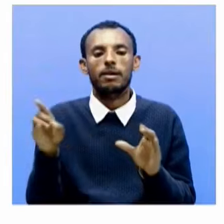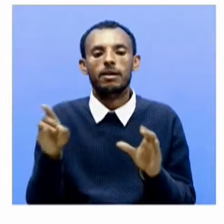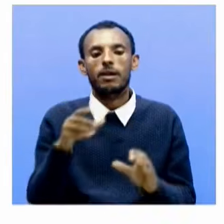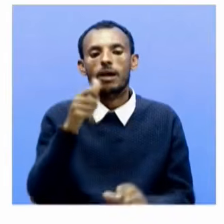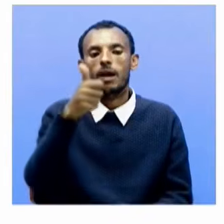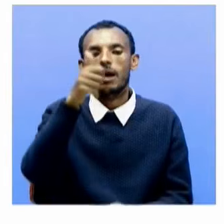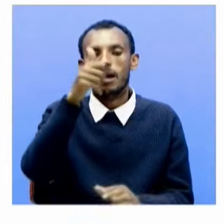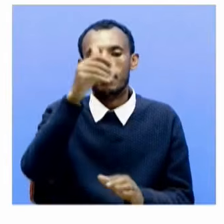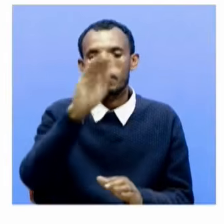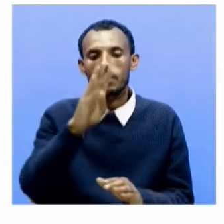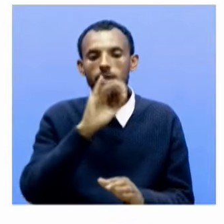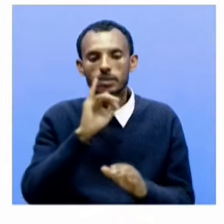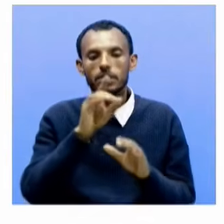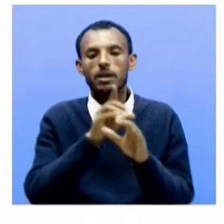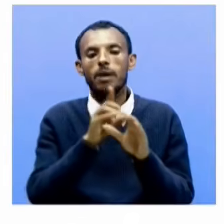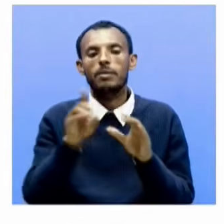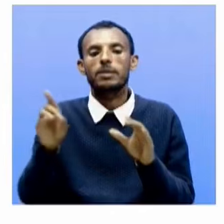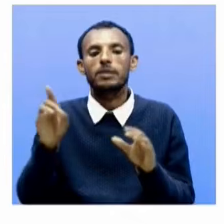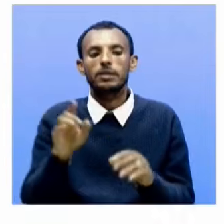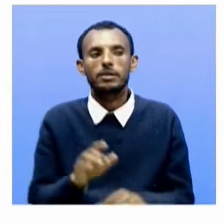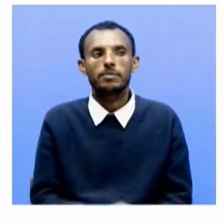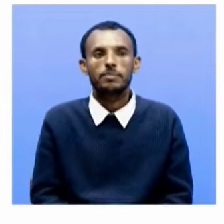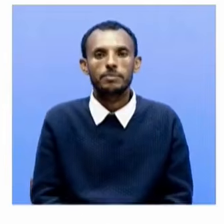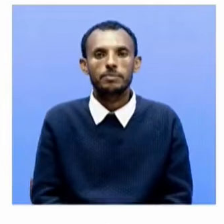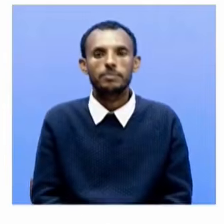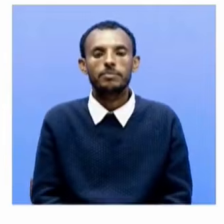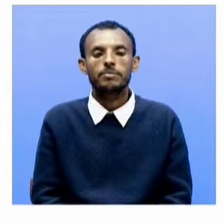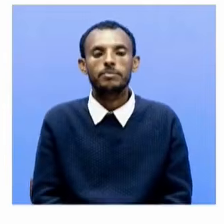is a diameter,